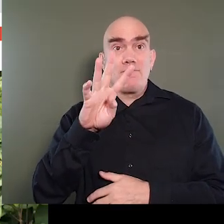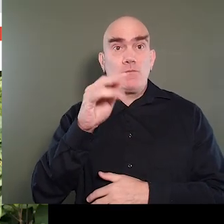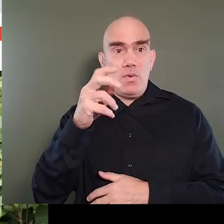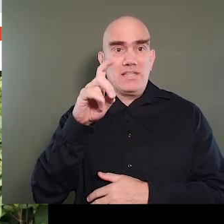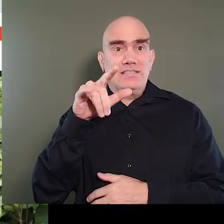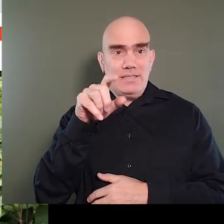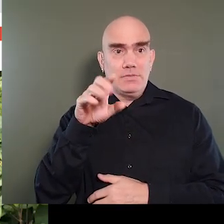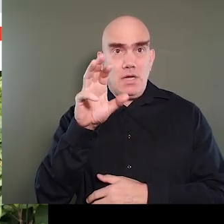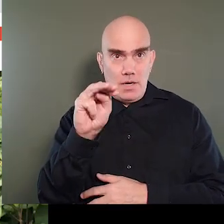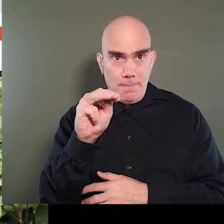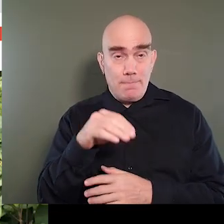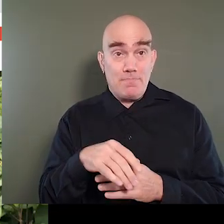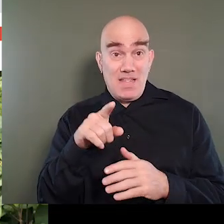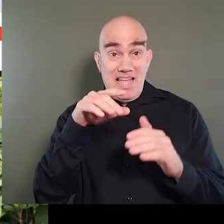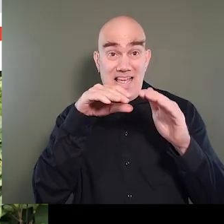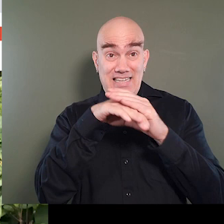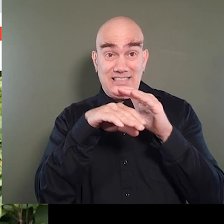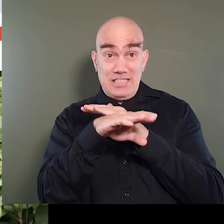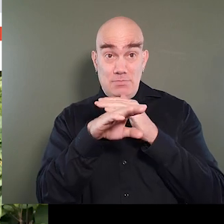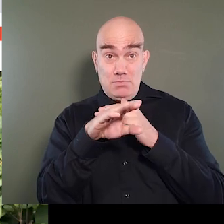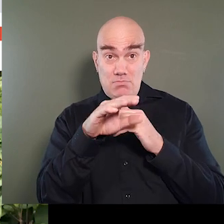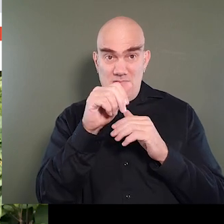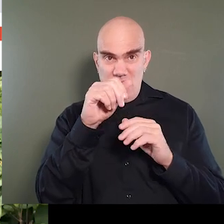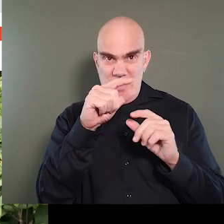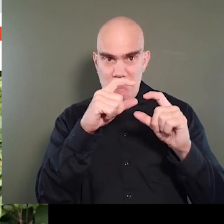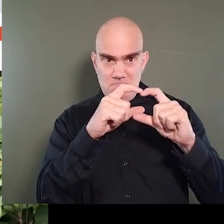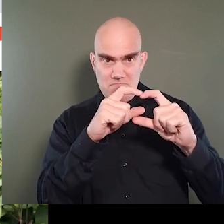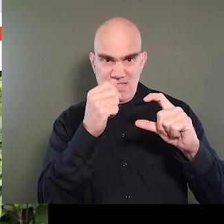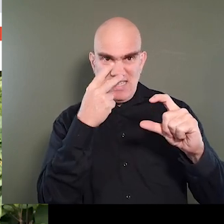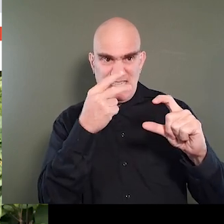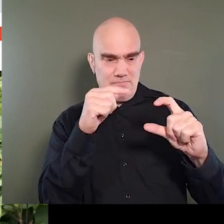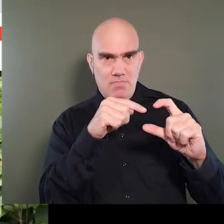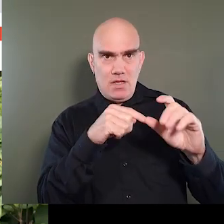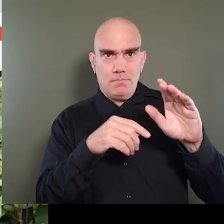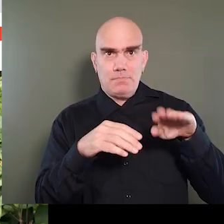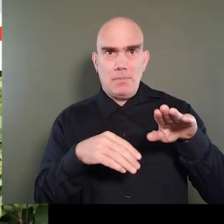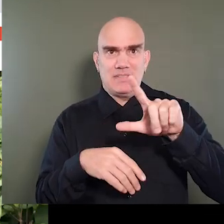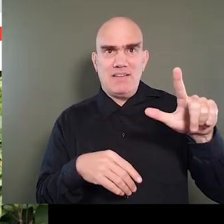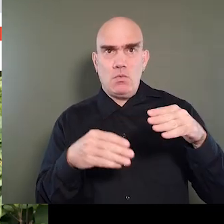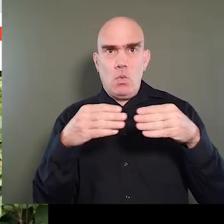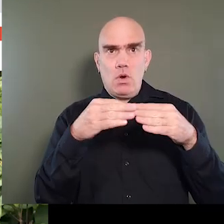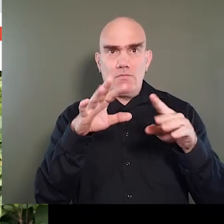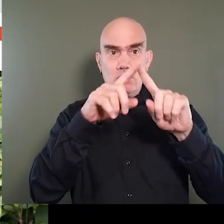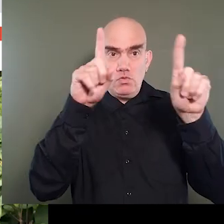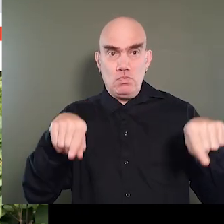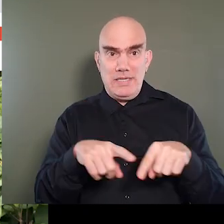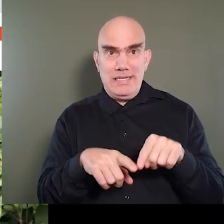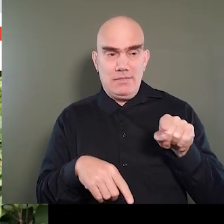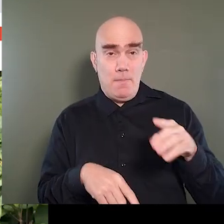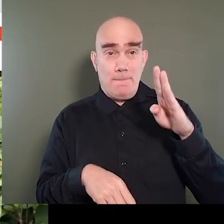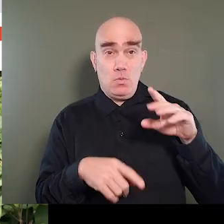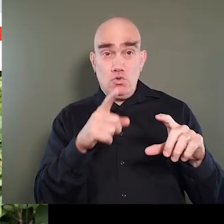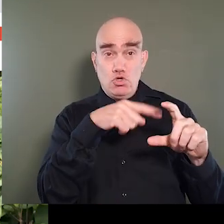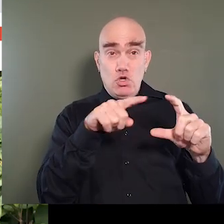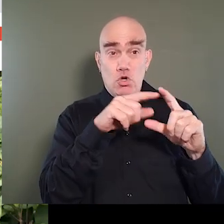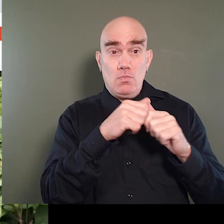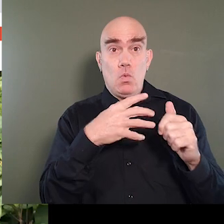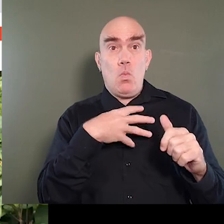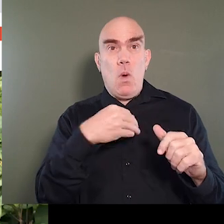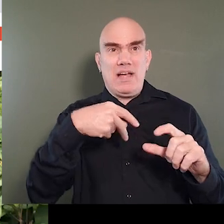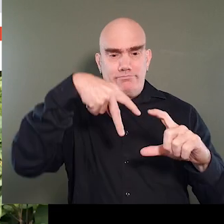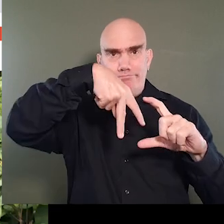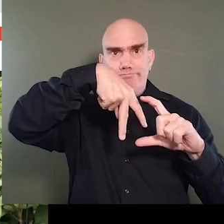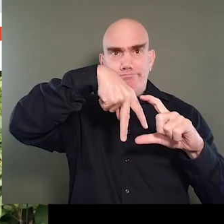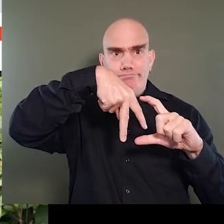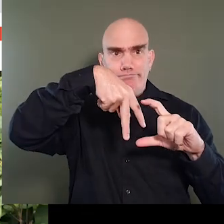accessiBe widget is located right here in the bottom left corner of the screen. It is a blue circle with a white stick figure